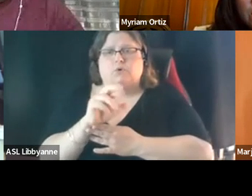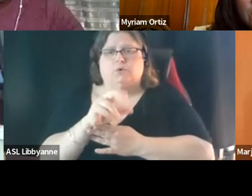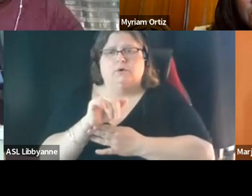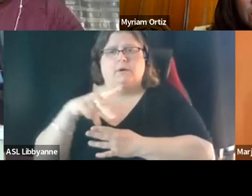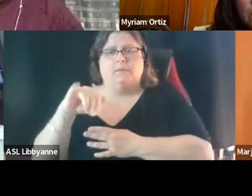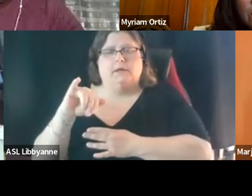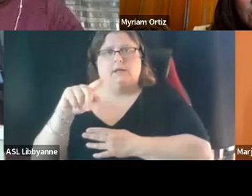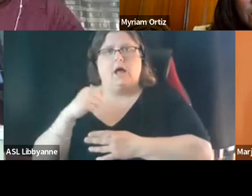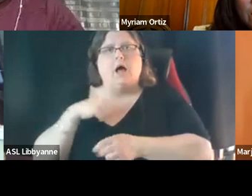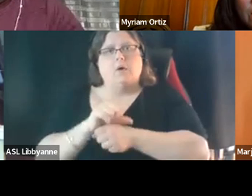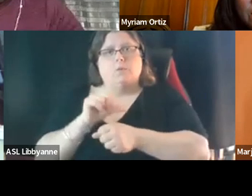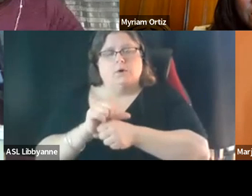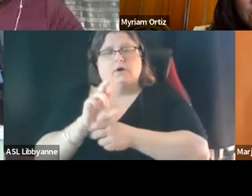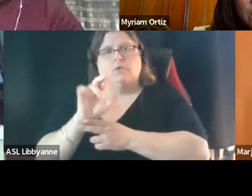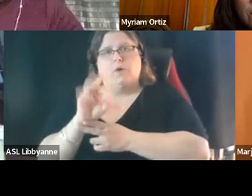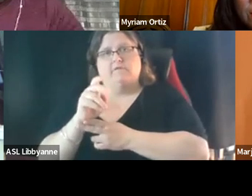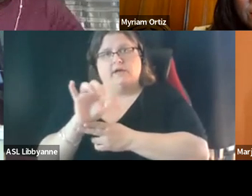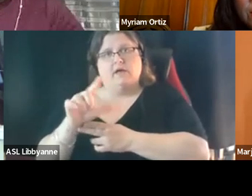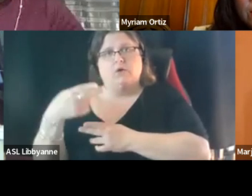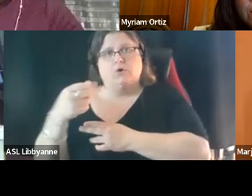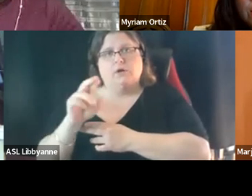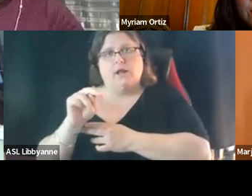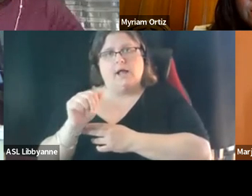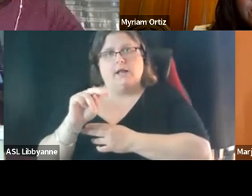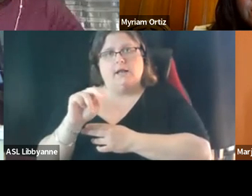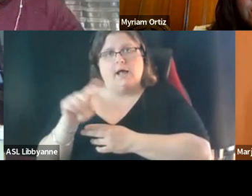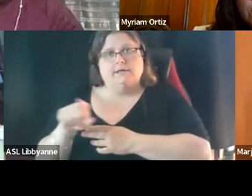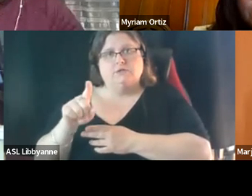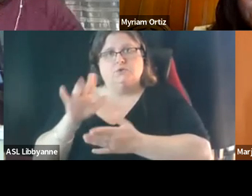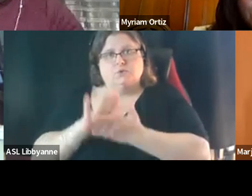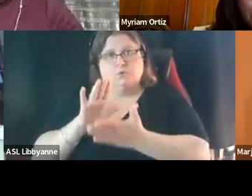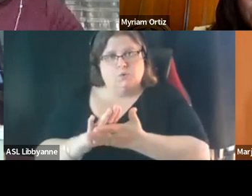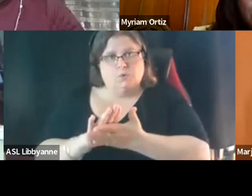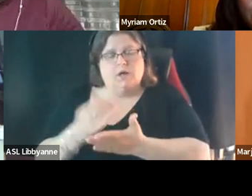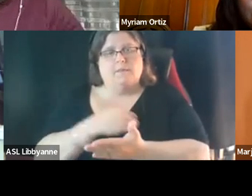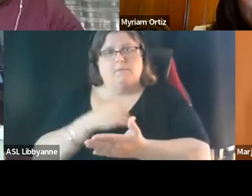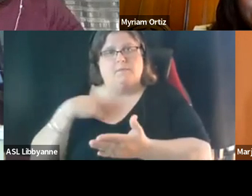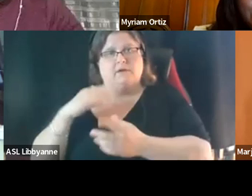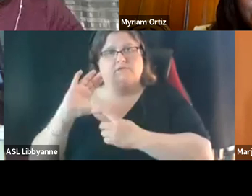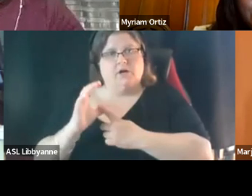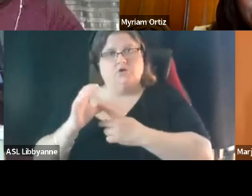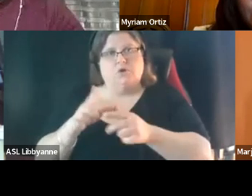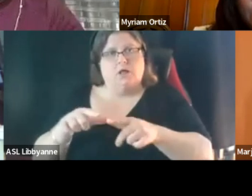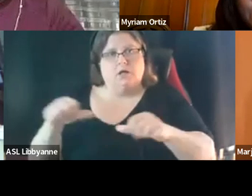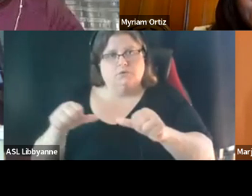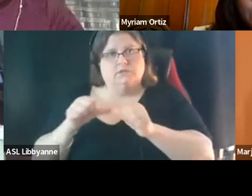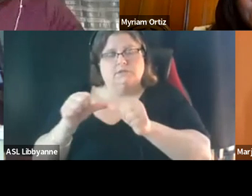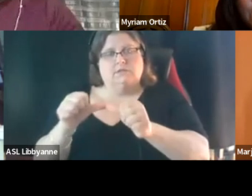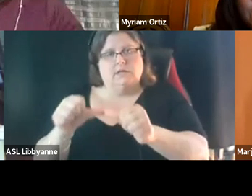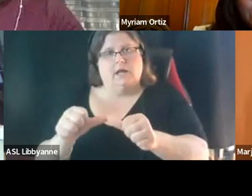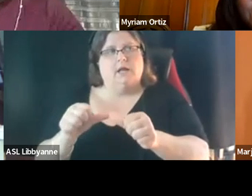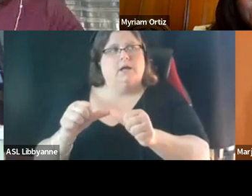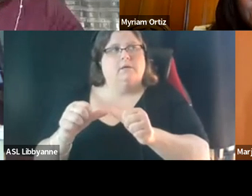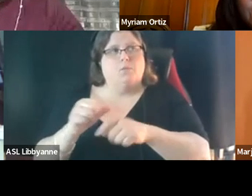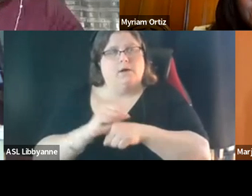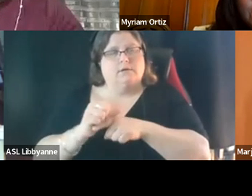Hernandez School as a K-1 teacher, and I am a member of the Culturally and Linguistically Sustaining Practices Committee at my